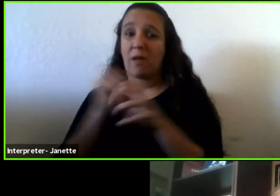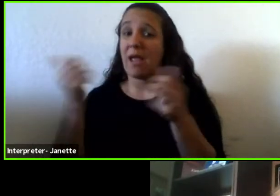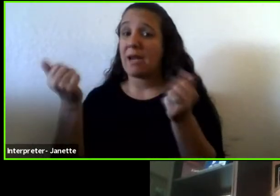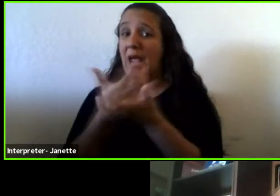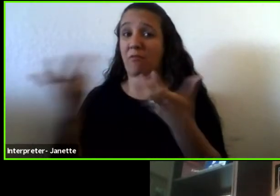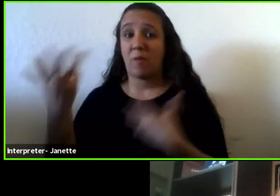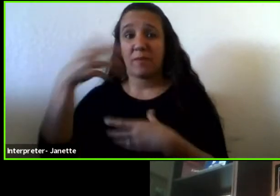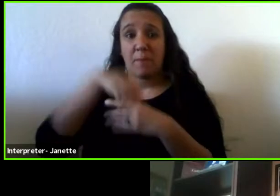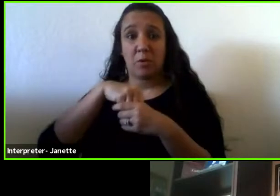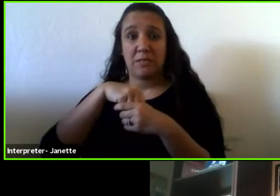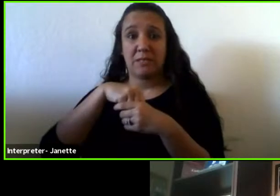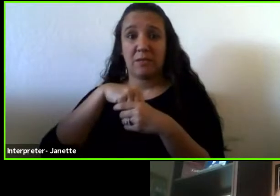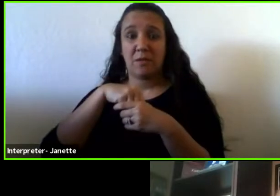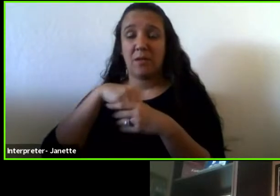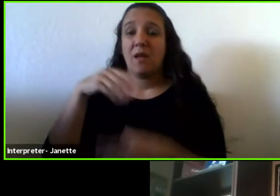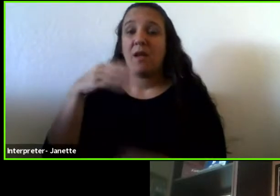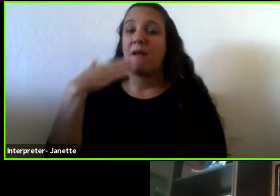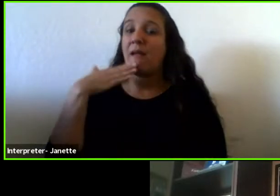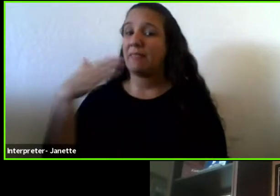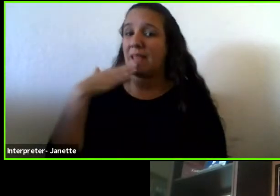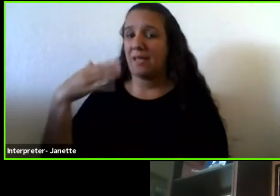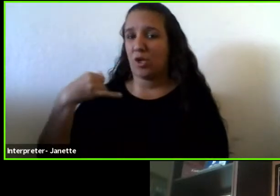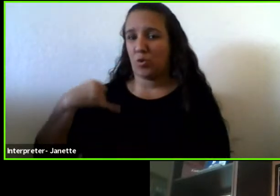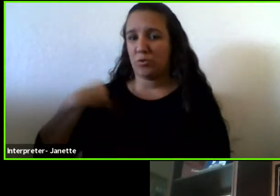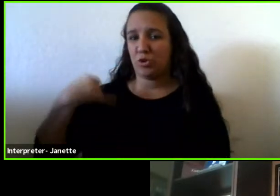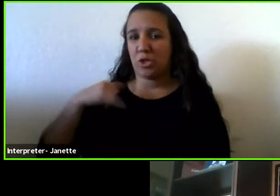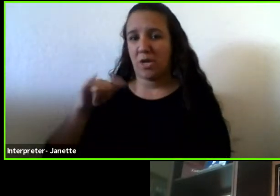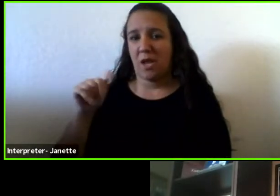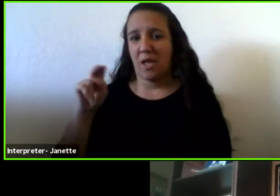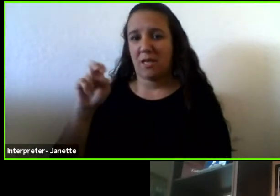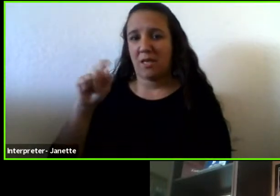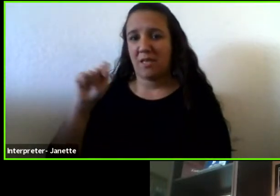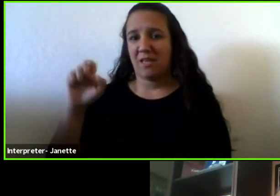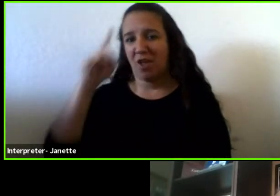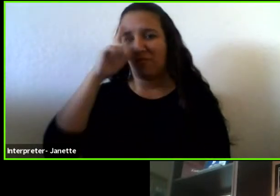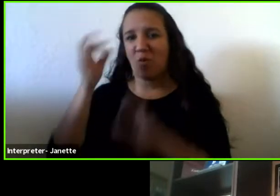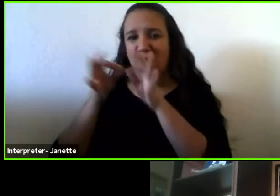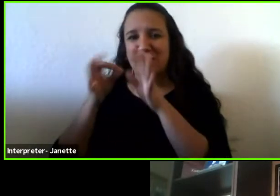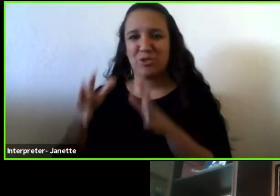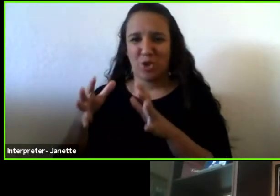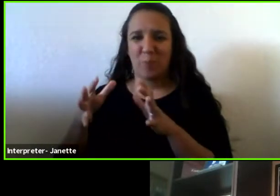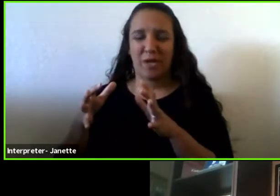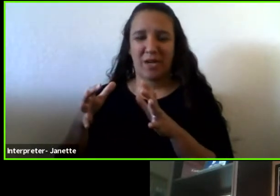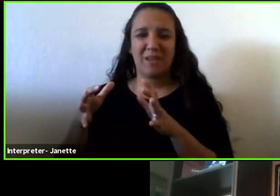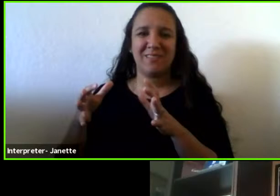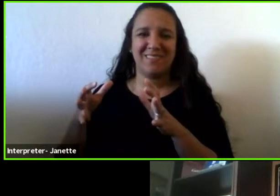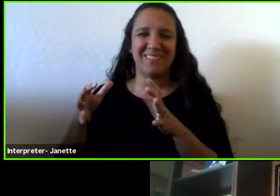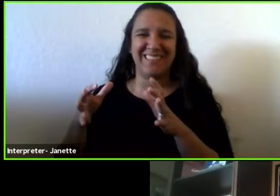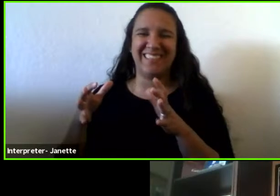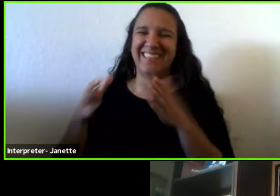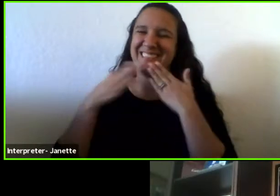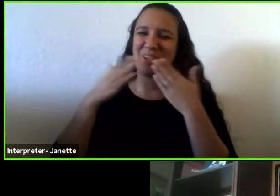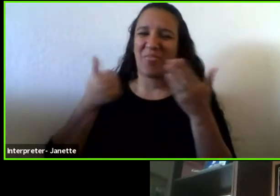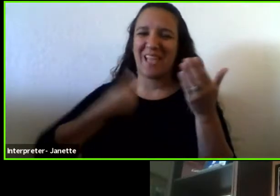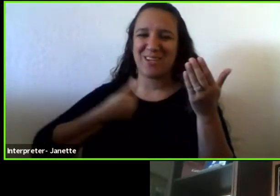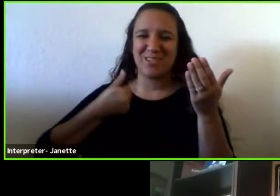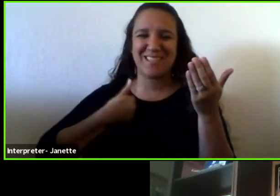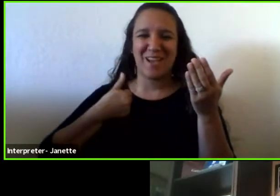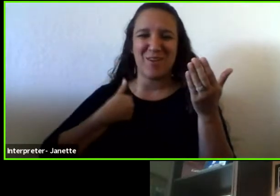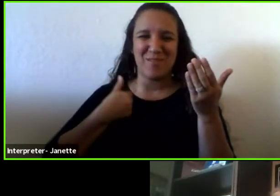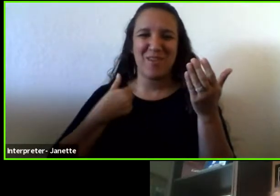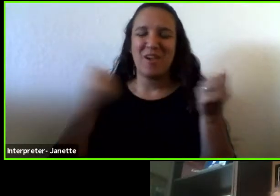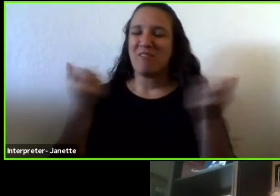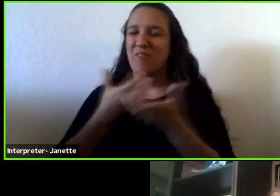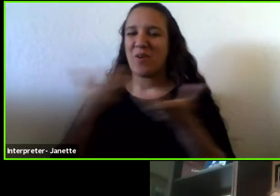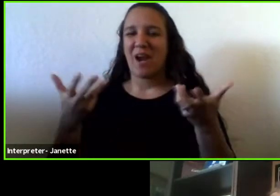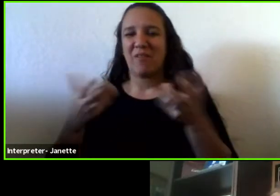as well. And thank you, Jeanette, for interpreting, so make sure you thank yourself for everything. And thank